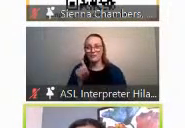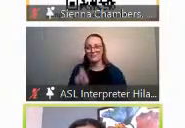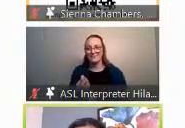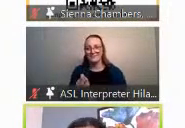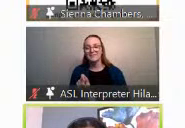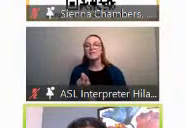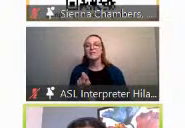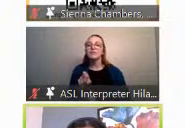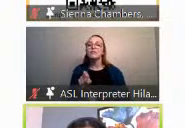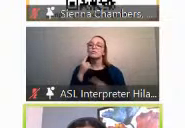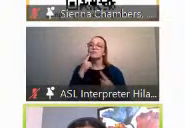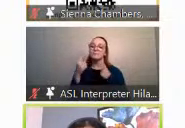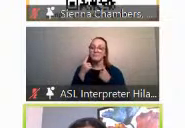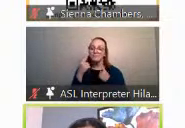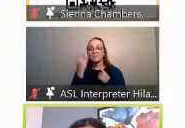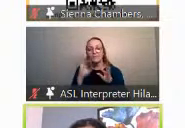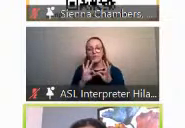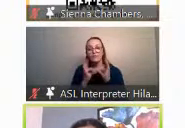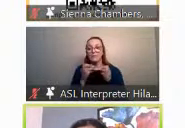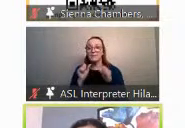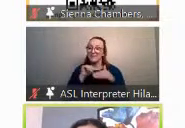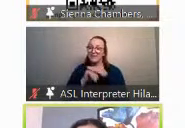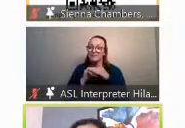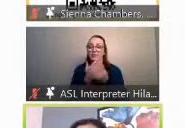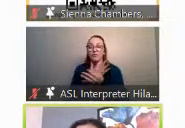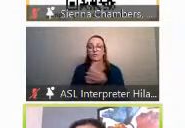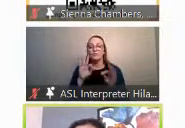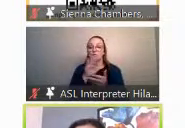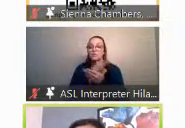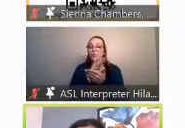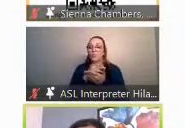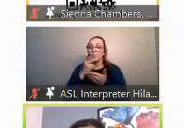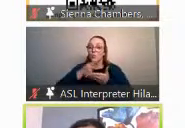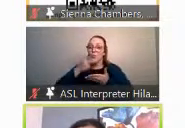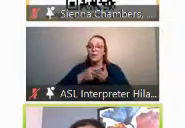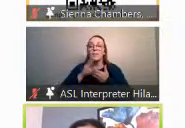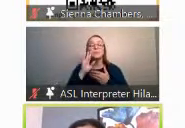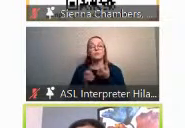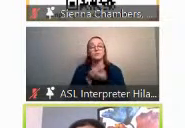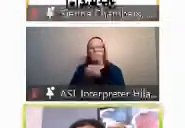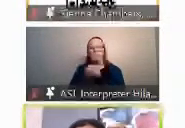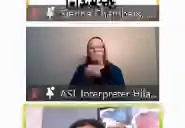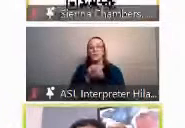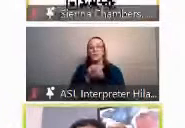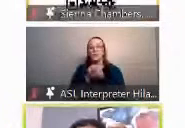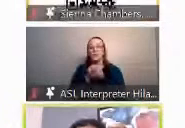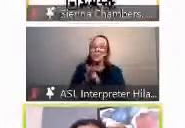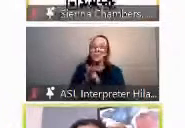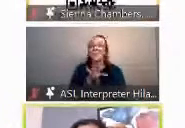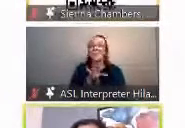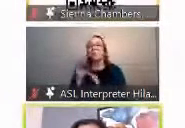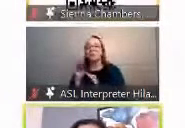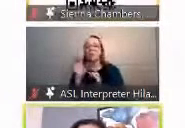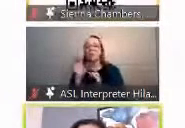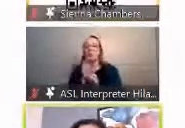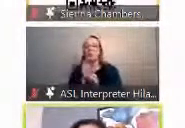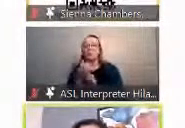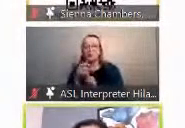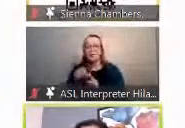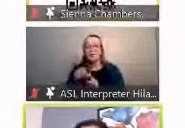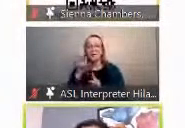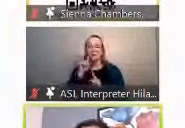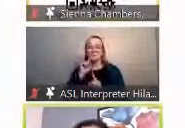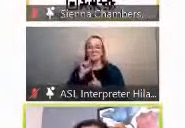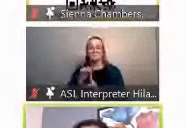a family's ability to access preschool programs that support the developmental and cultural needs of the child. And so this includes